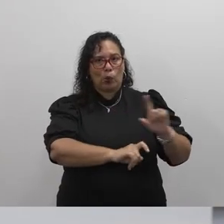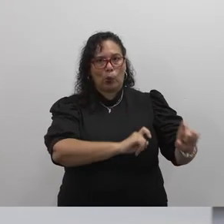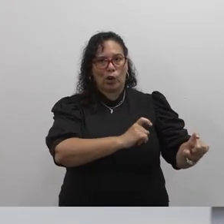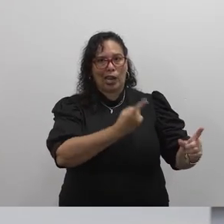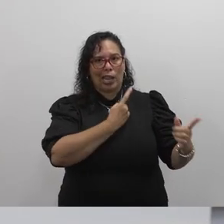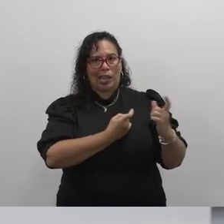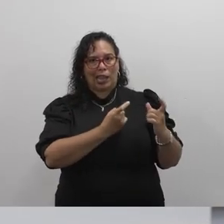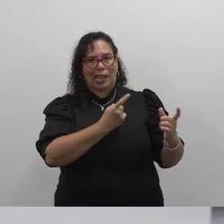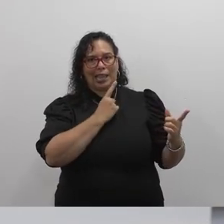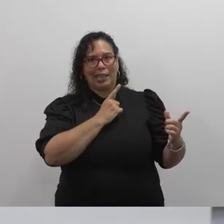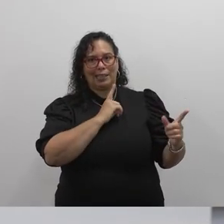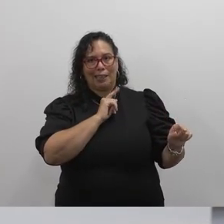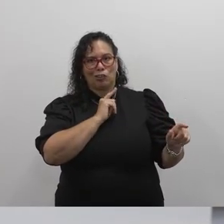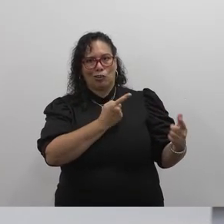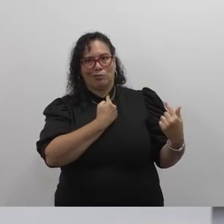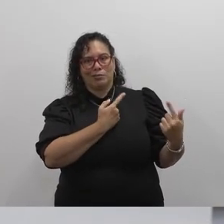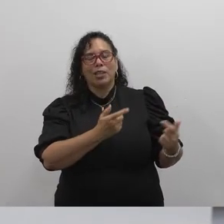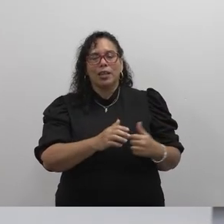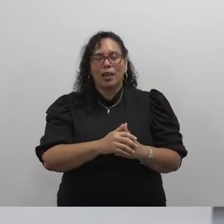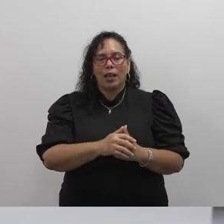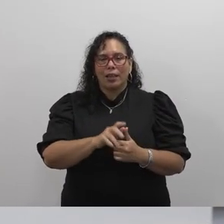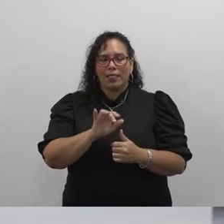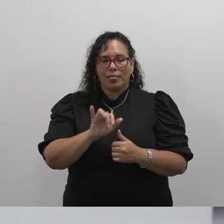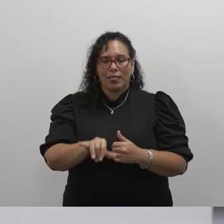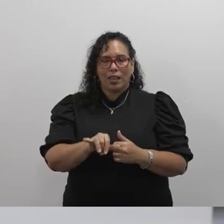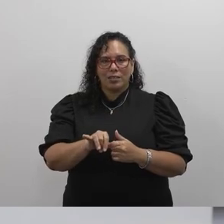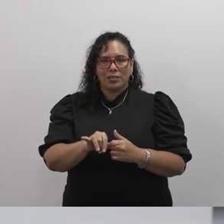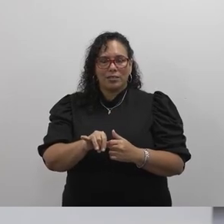whatever, that would be